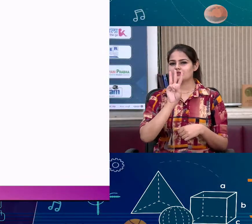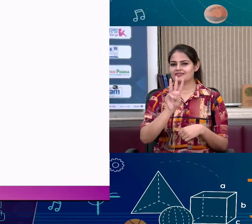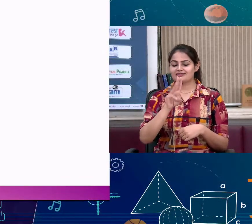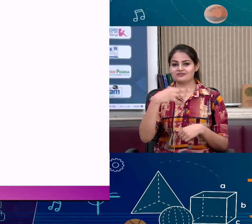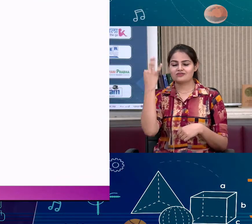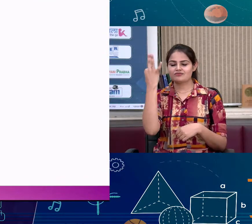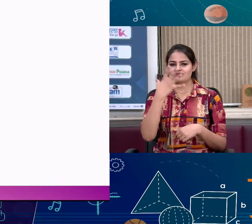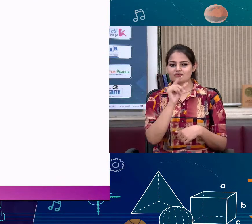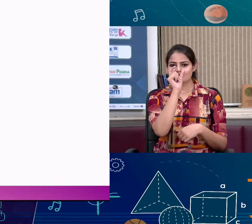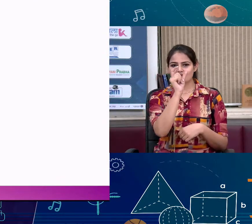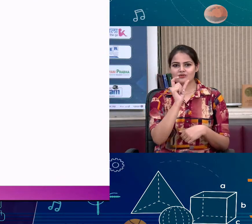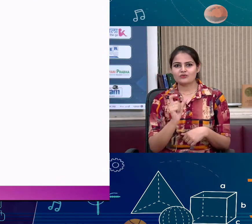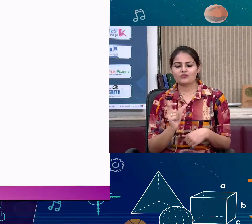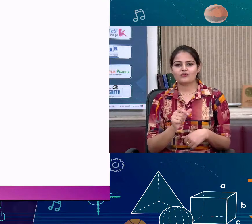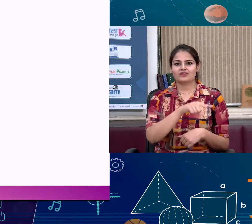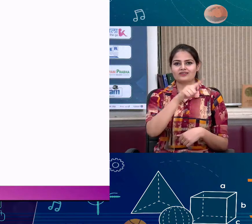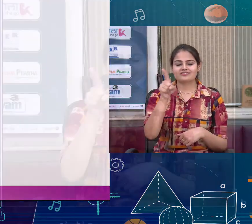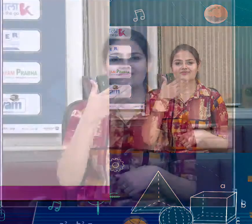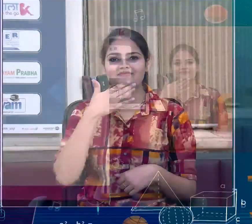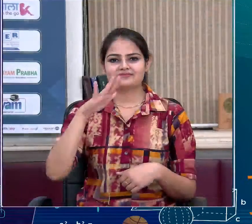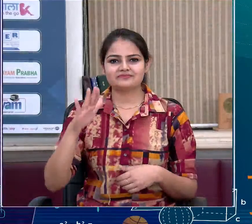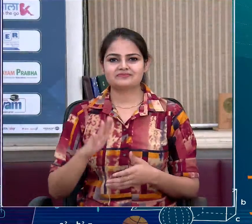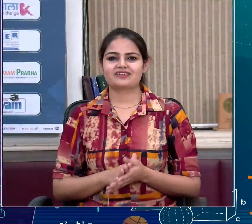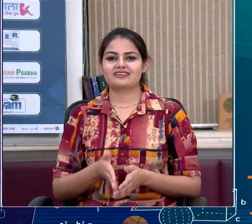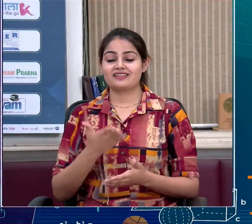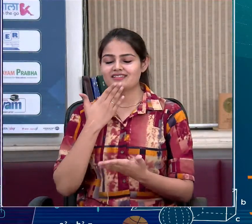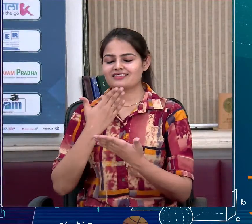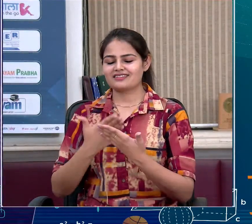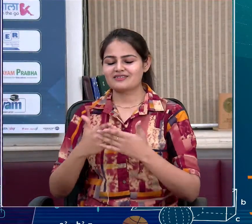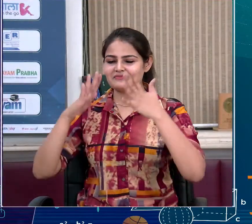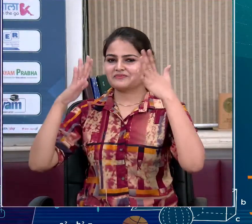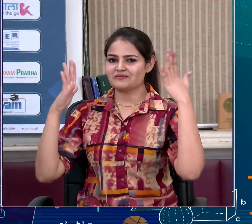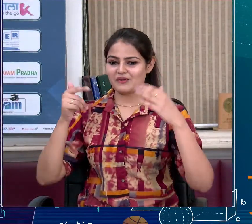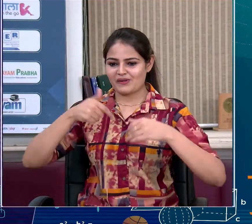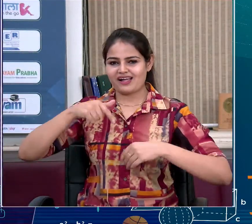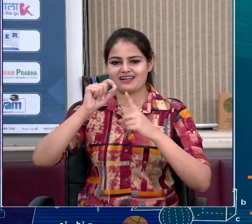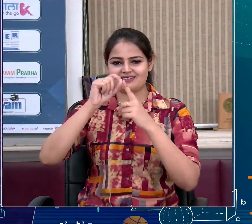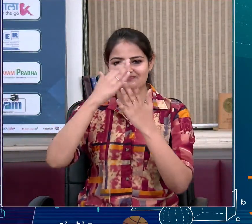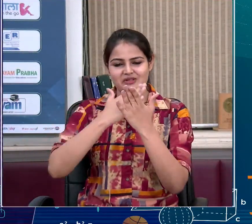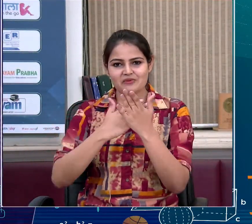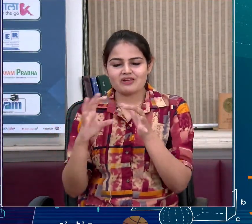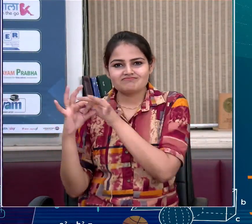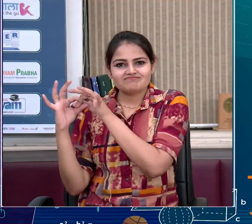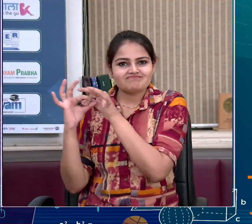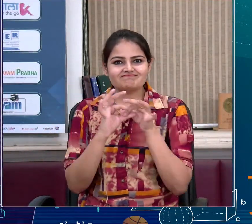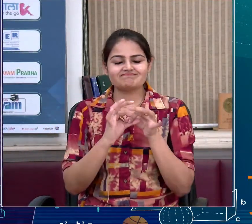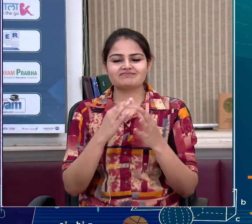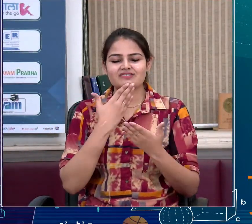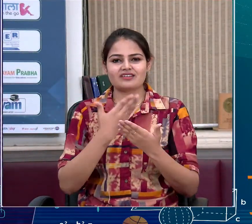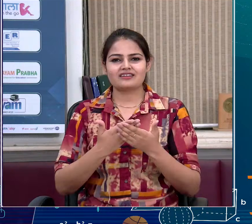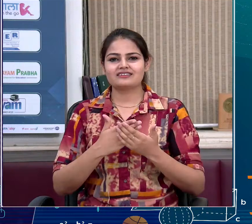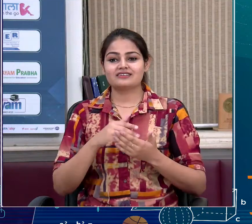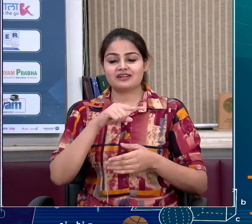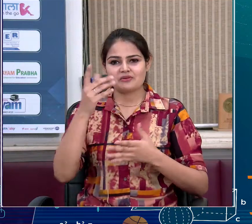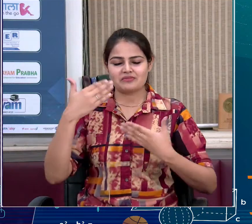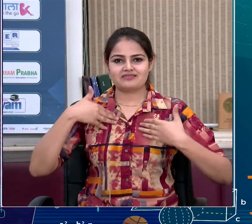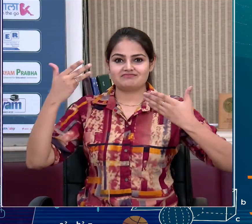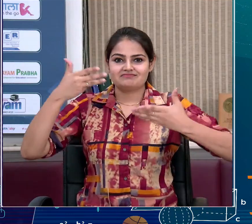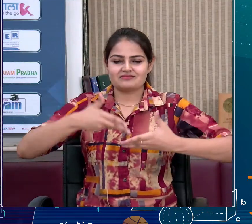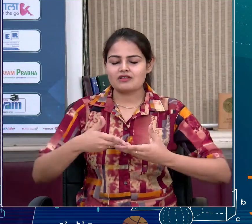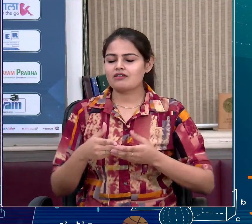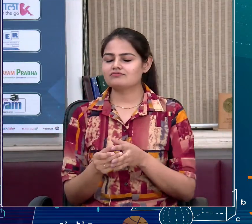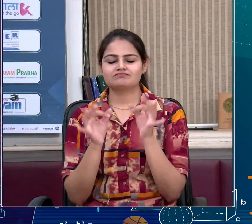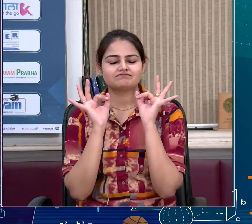Standard 4 students. And I really thank you, Ms. Shami Banerjee, for joining us today. It was so Thank you. wonderful to have you. You explained so